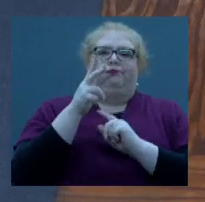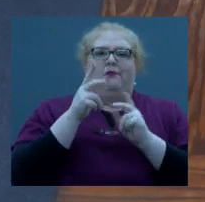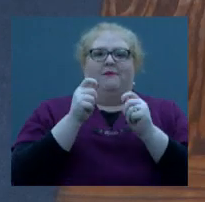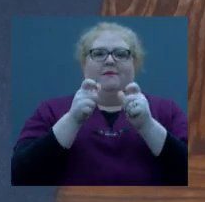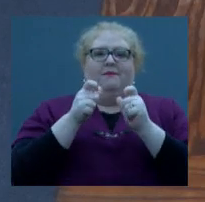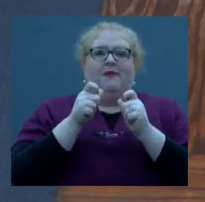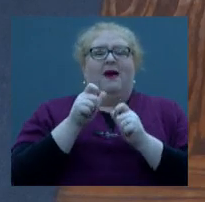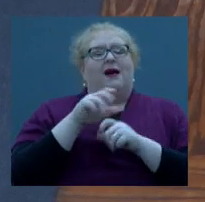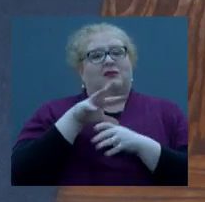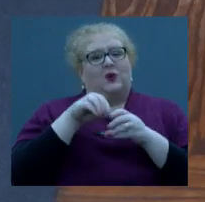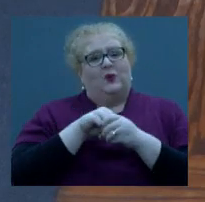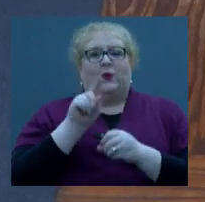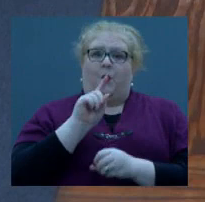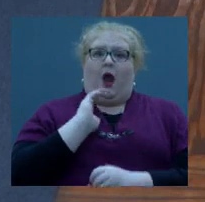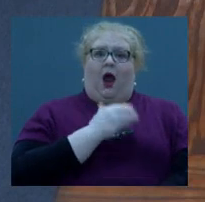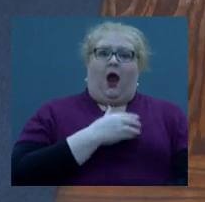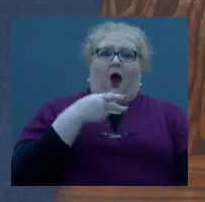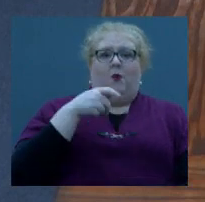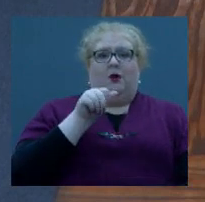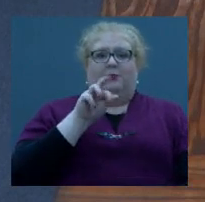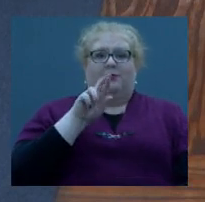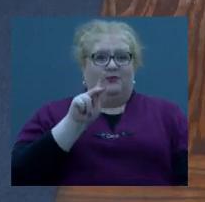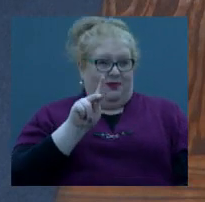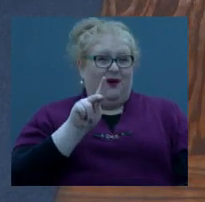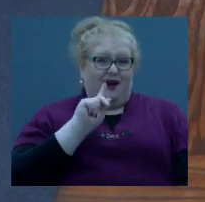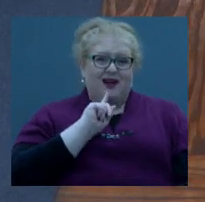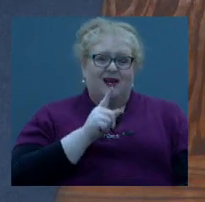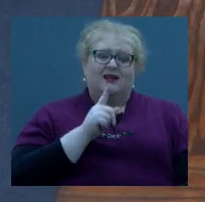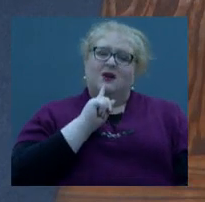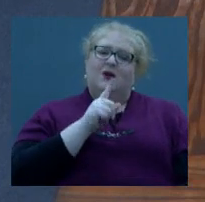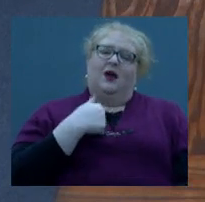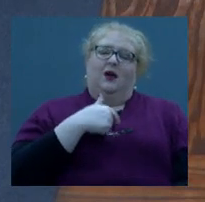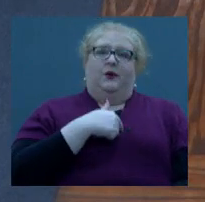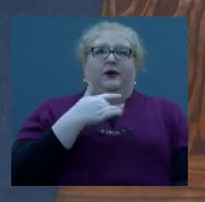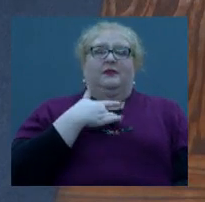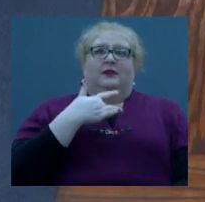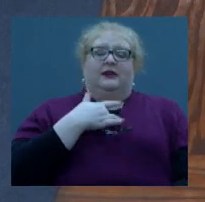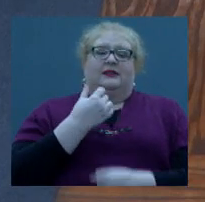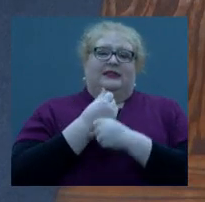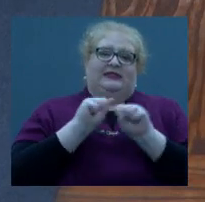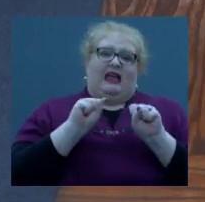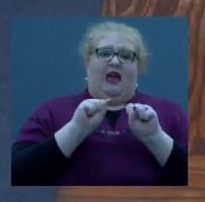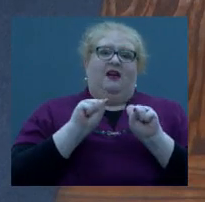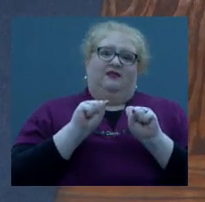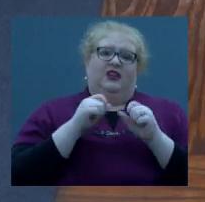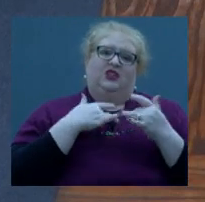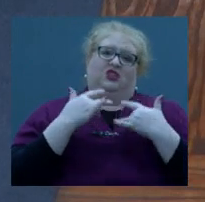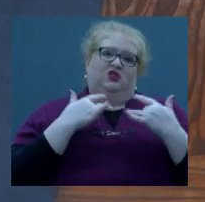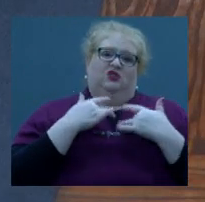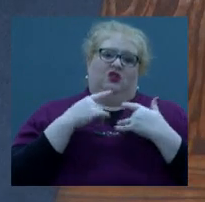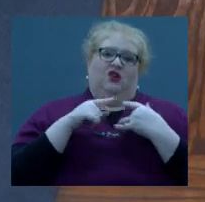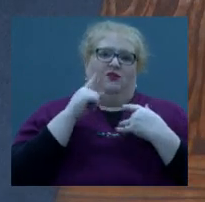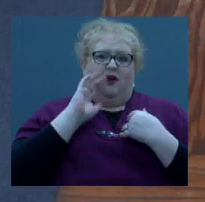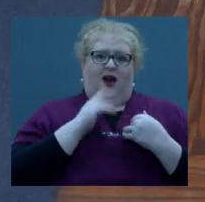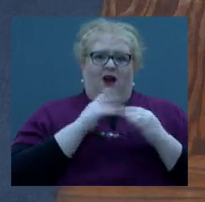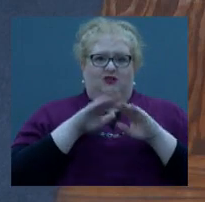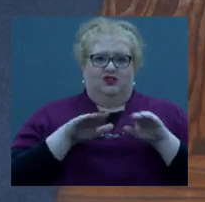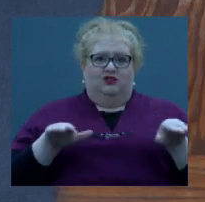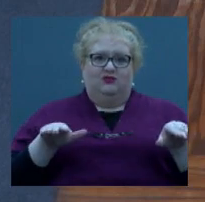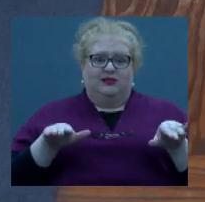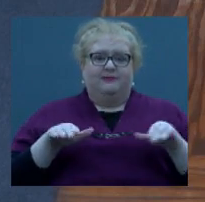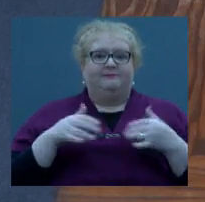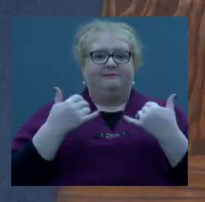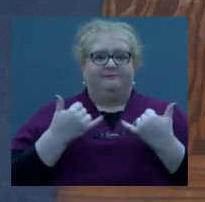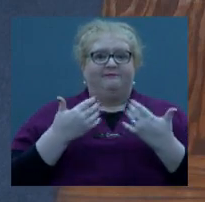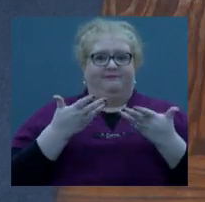where our park is. So there's a safety concern for our children from that perspective as well. And with that, I think